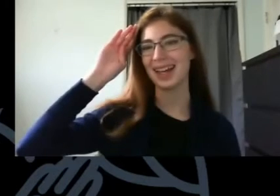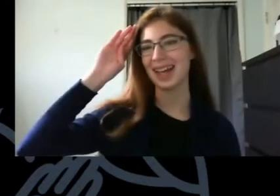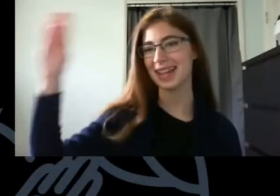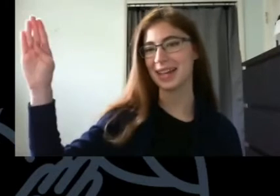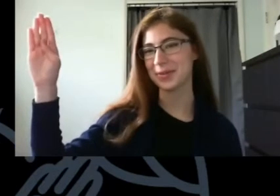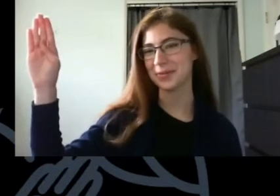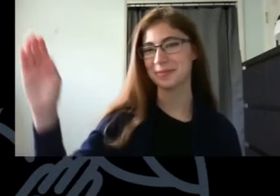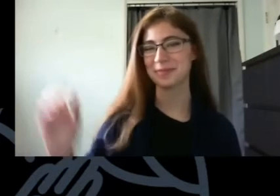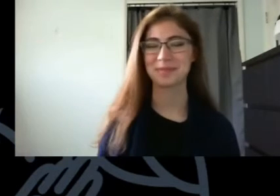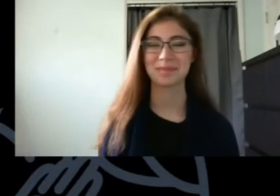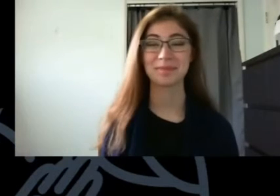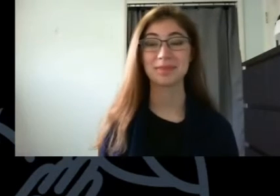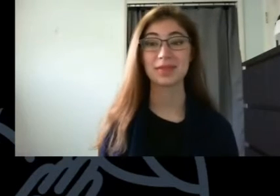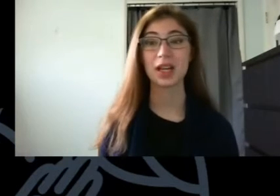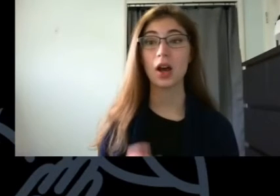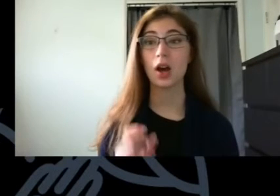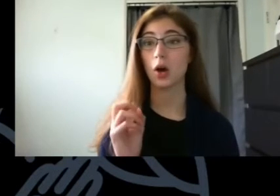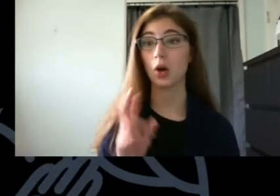Hello.